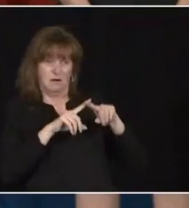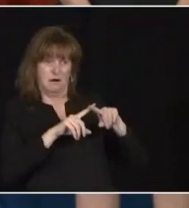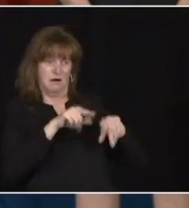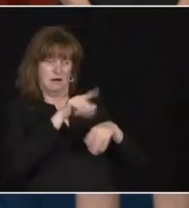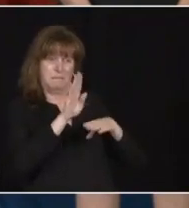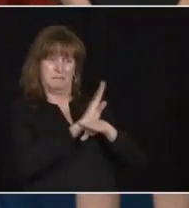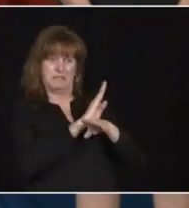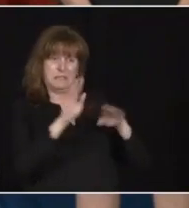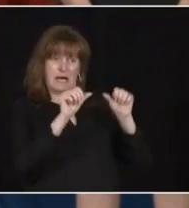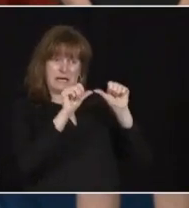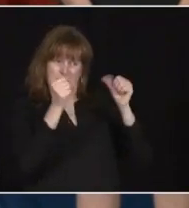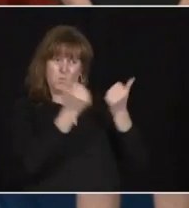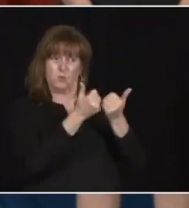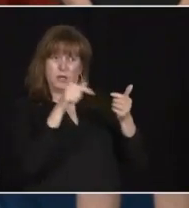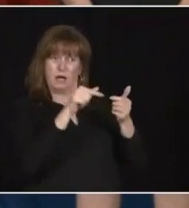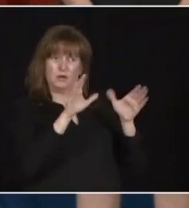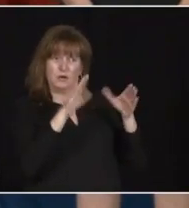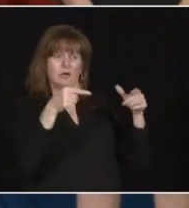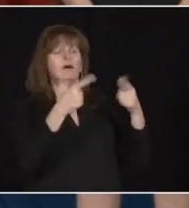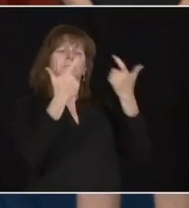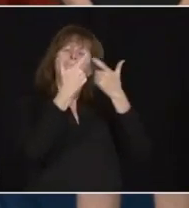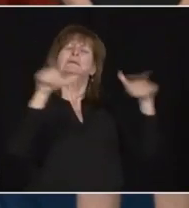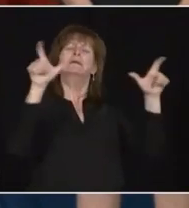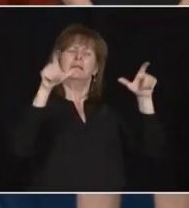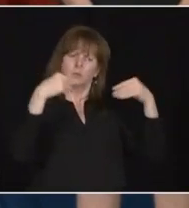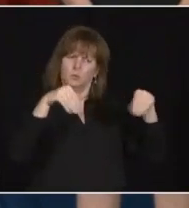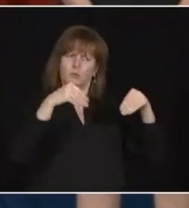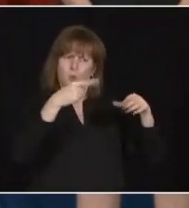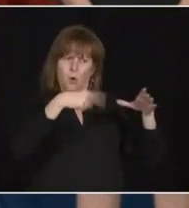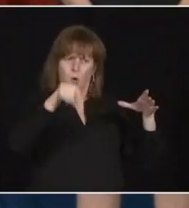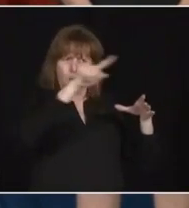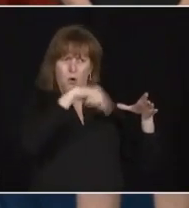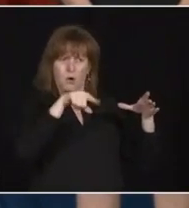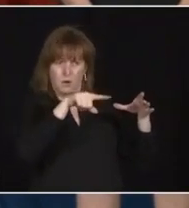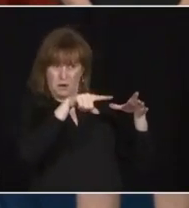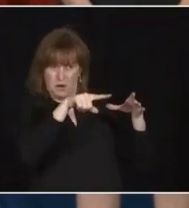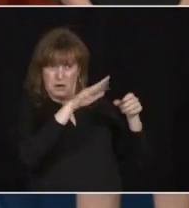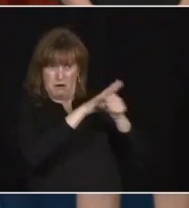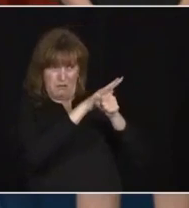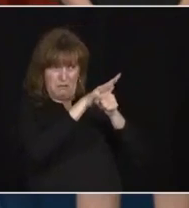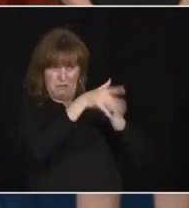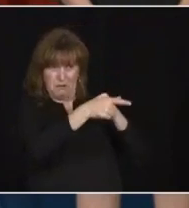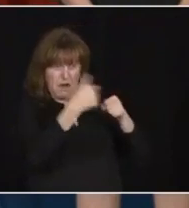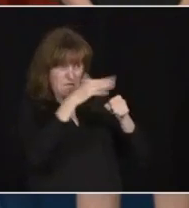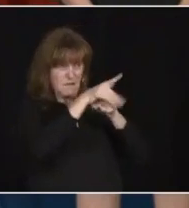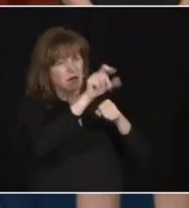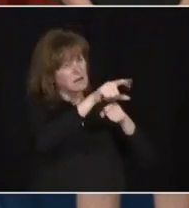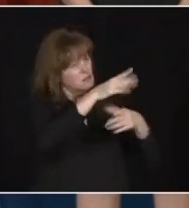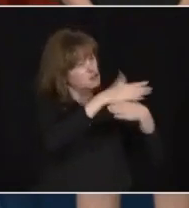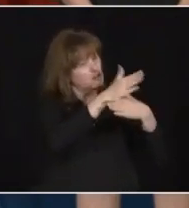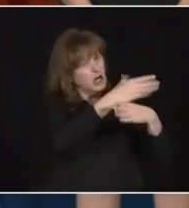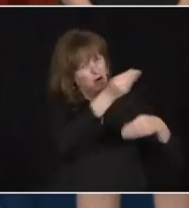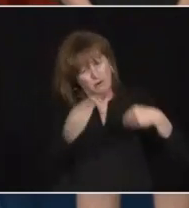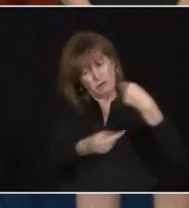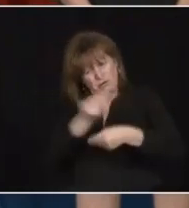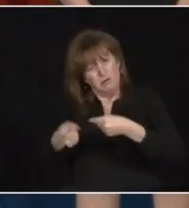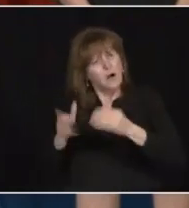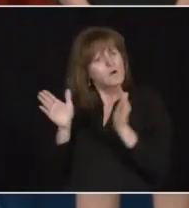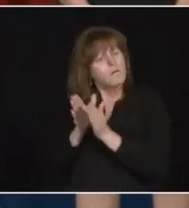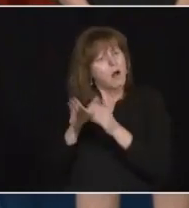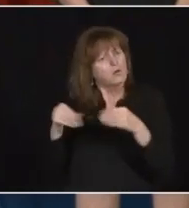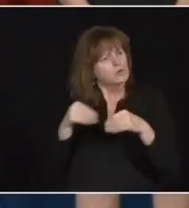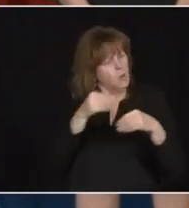other large retailers. If you have extra, share it. Share it with some of the smaller retailers as